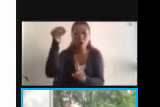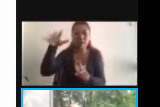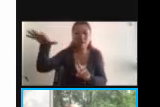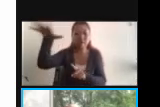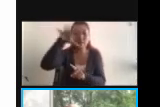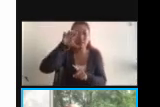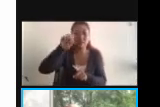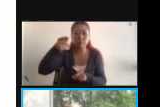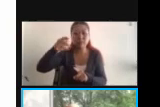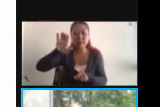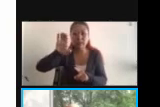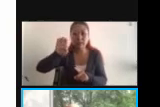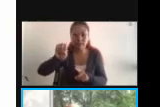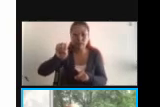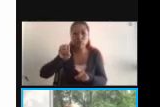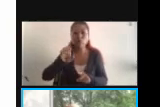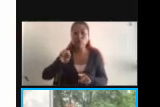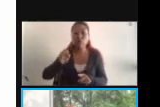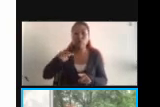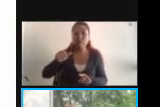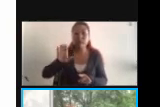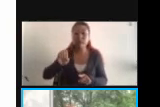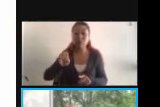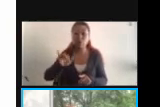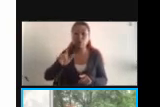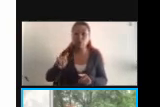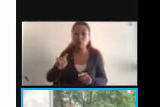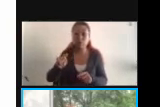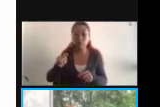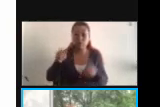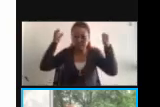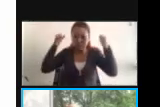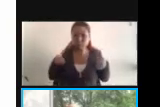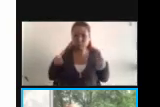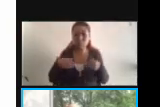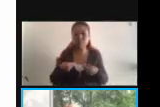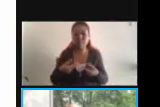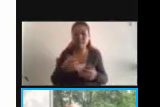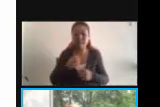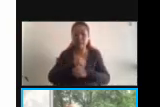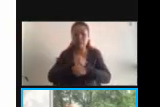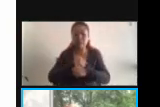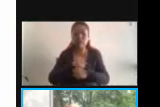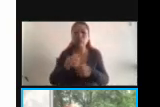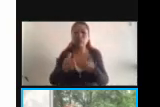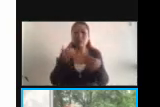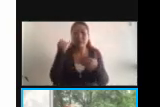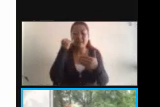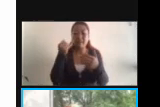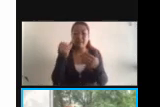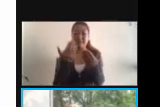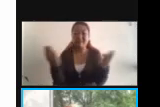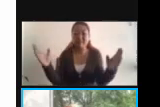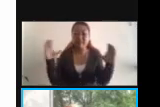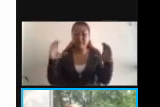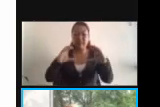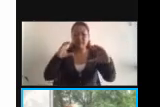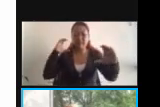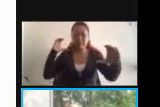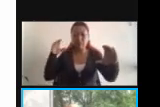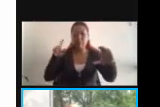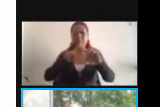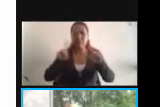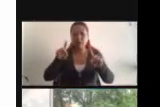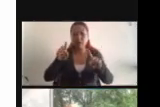is what a spacesuit provides. So in addition to launch vehicles, we do need spacesuit, which itself is a system on its